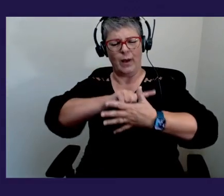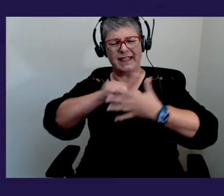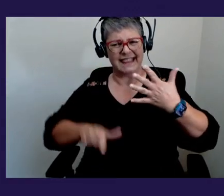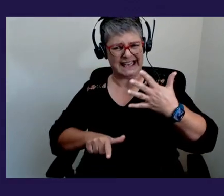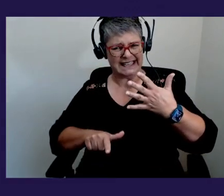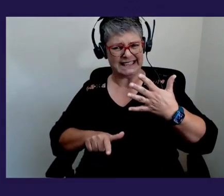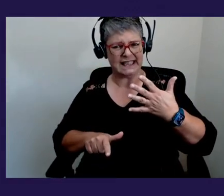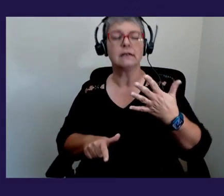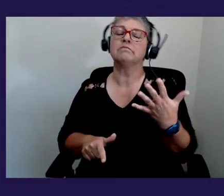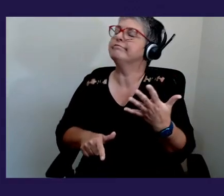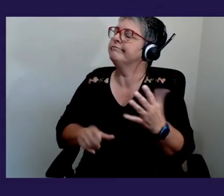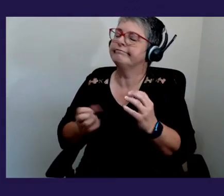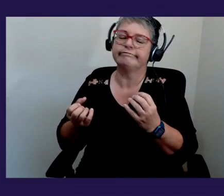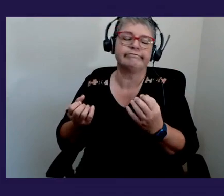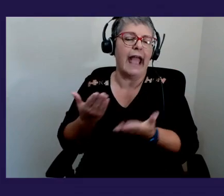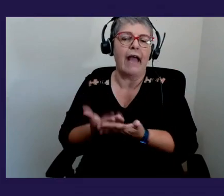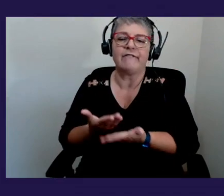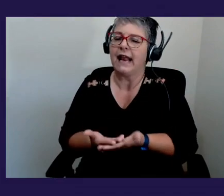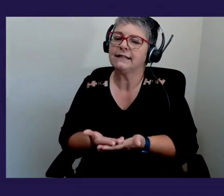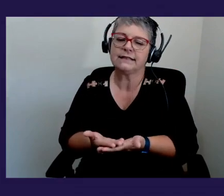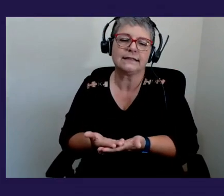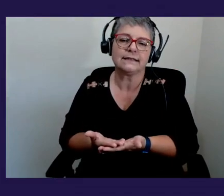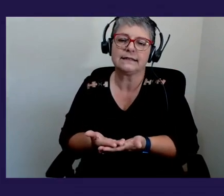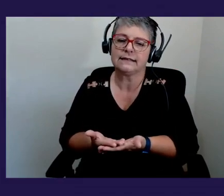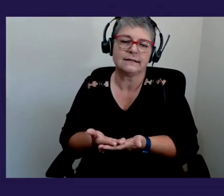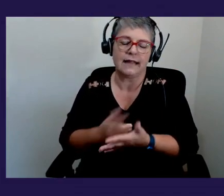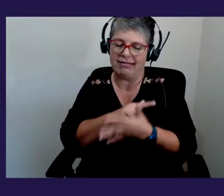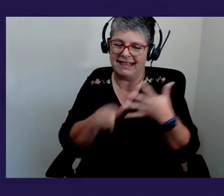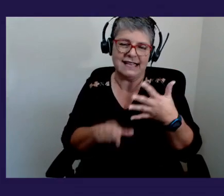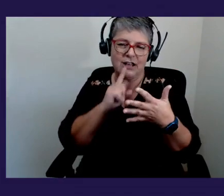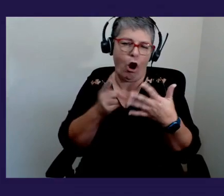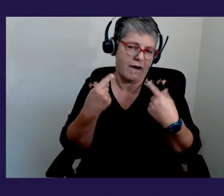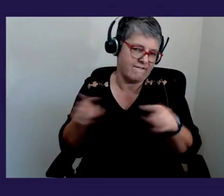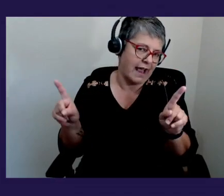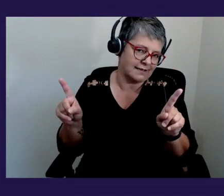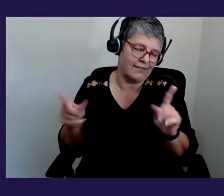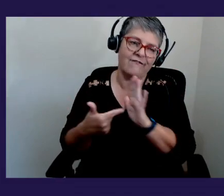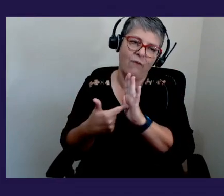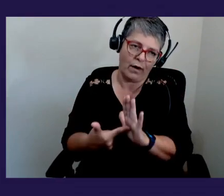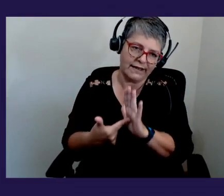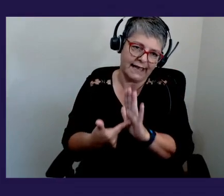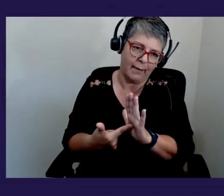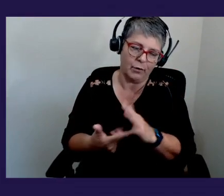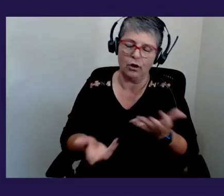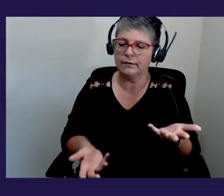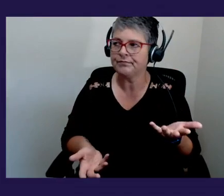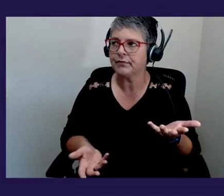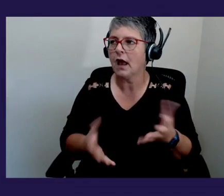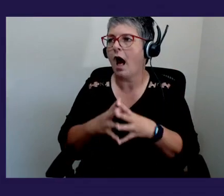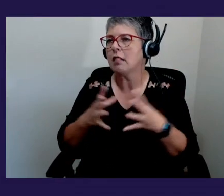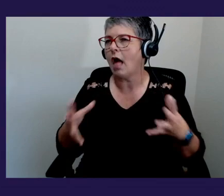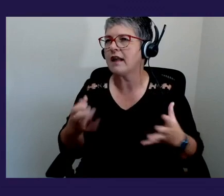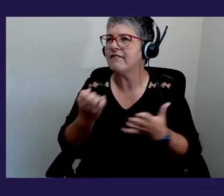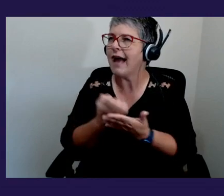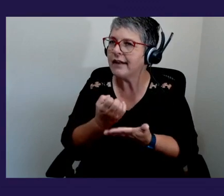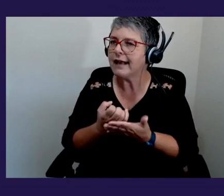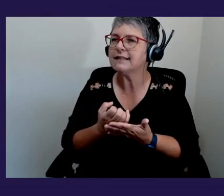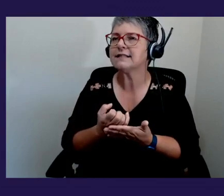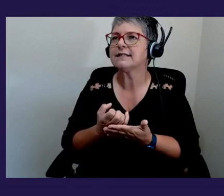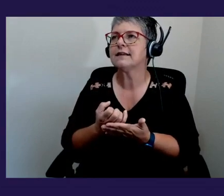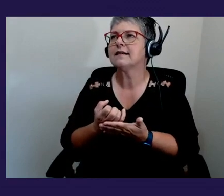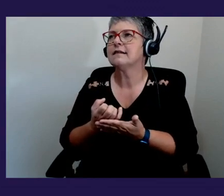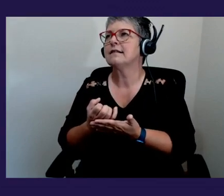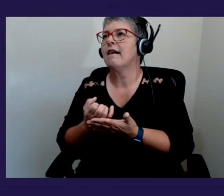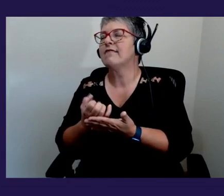of these categories of tools are effective. So for example, there is substantial evidence that false information can